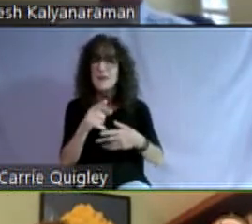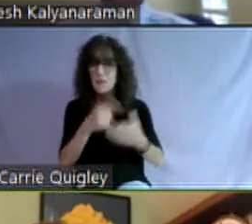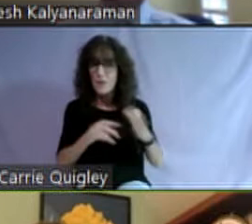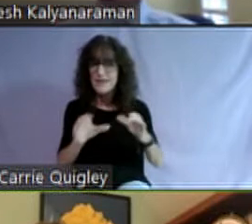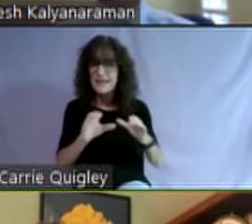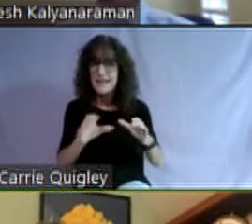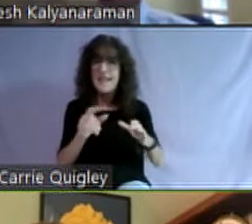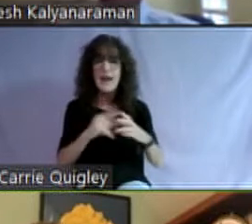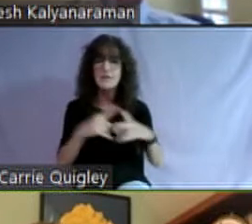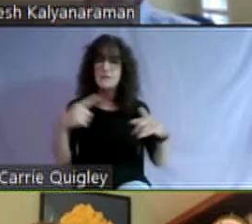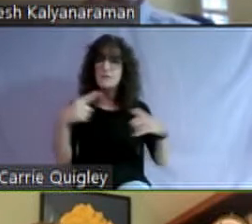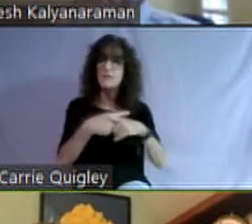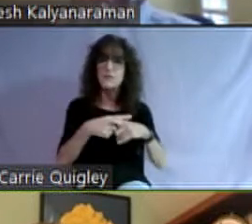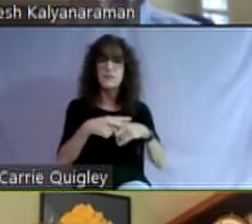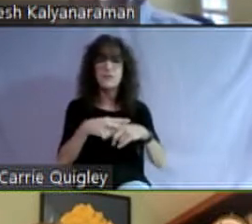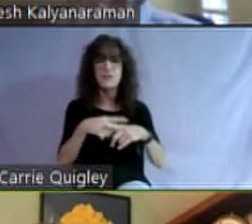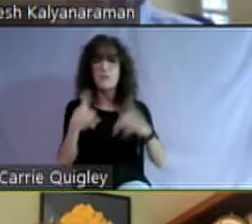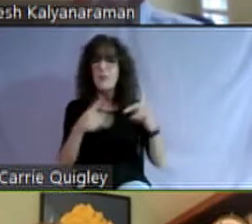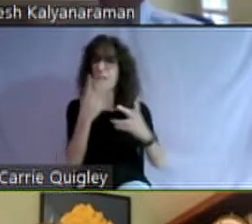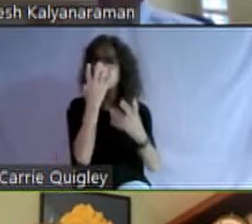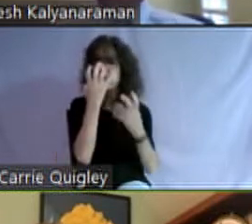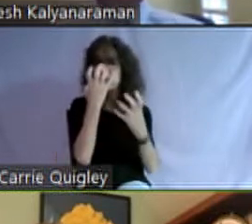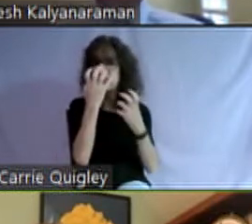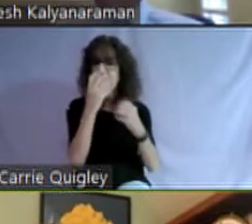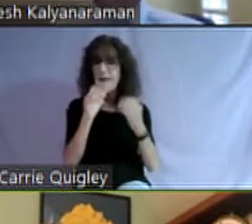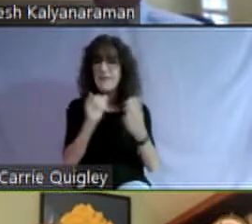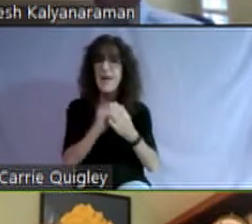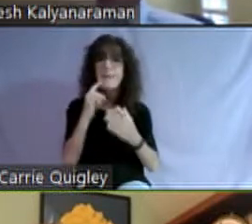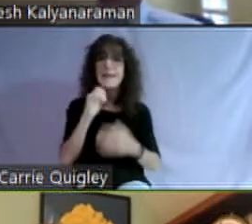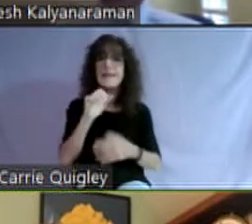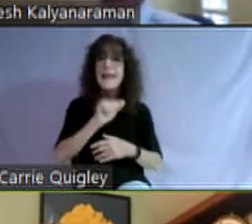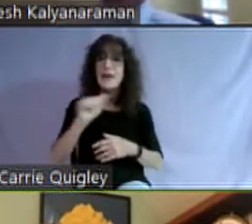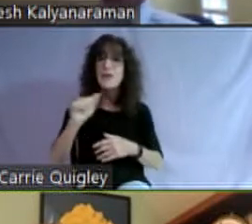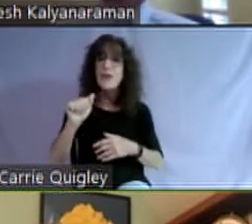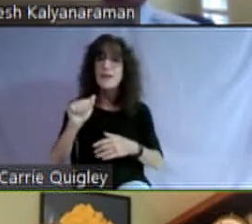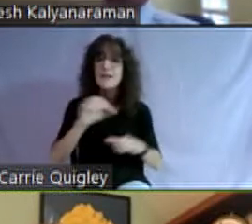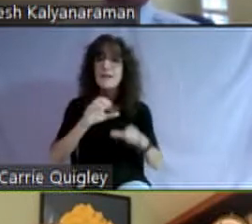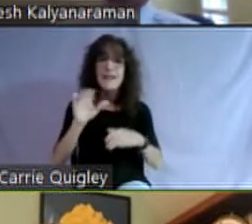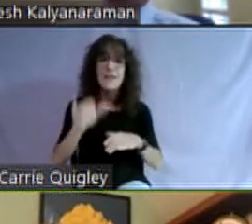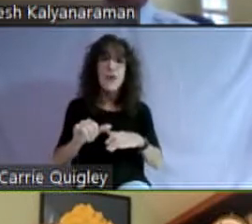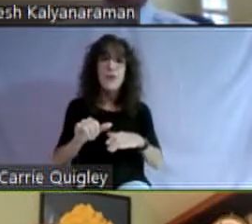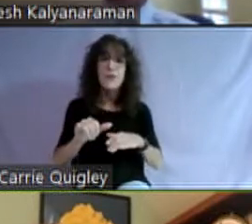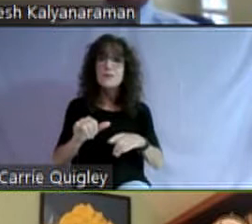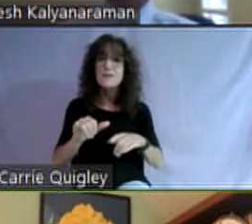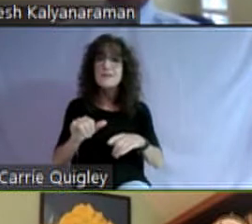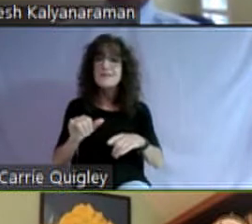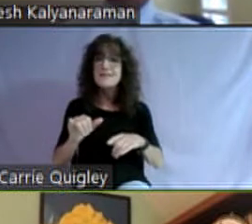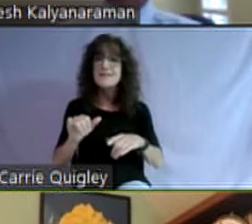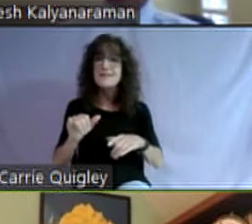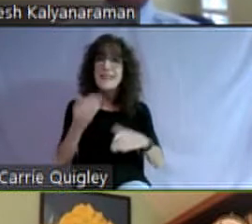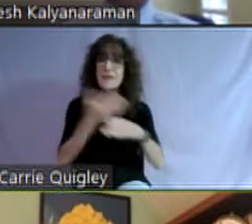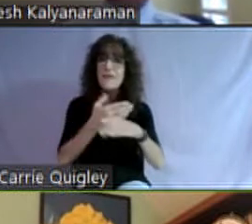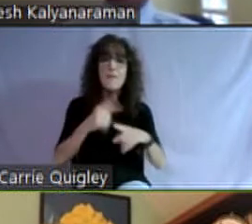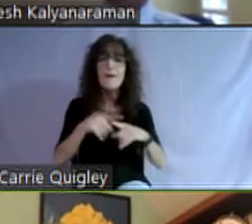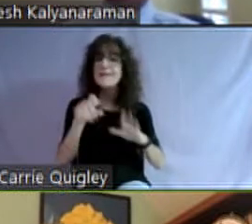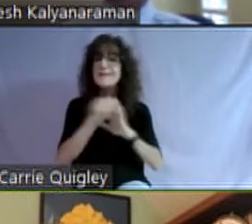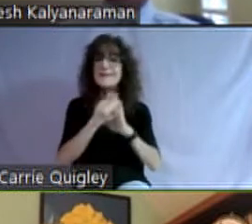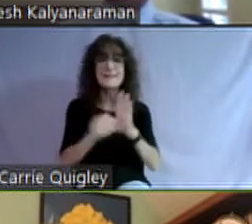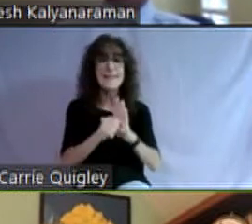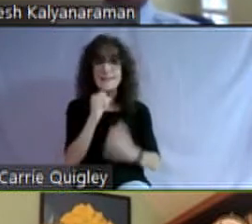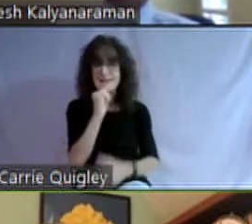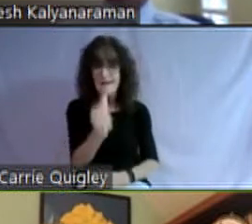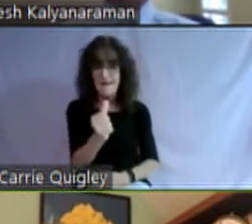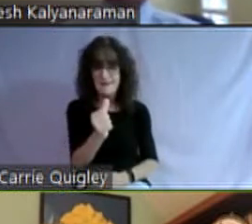very controversial, because Anne Arundel did those interventions, but the state did not.